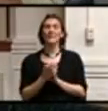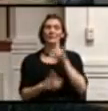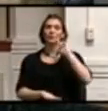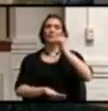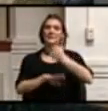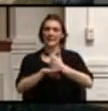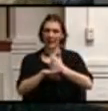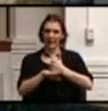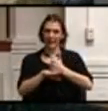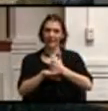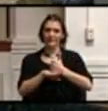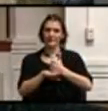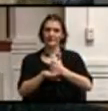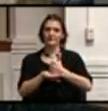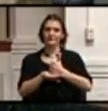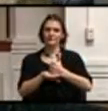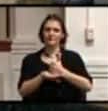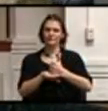the